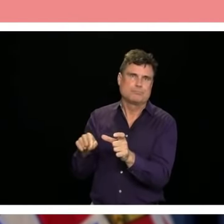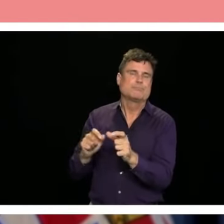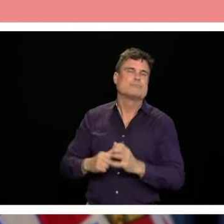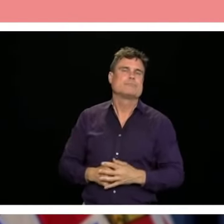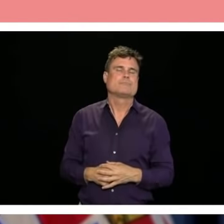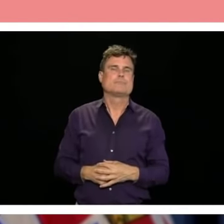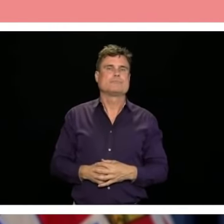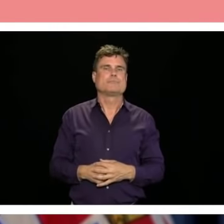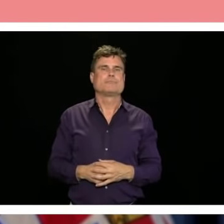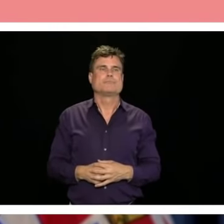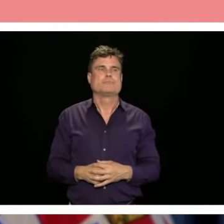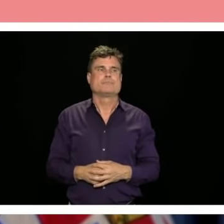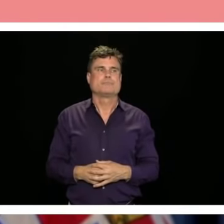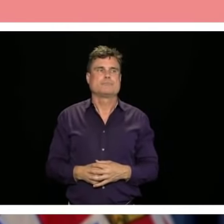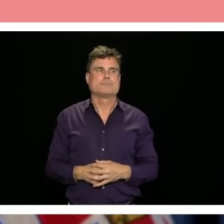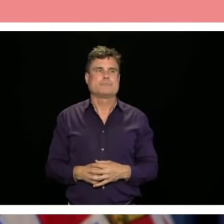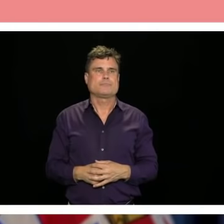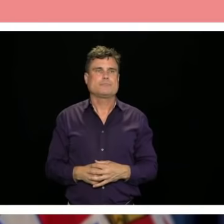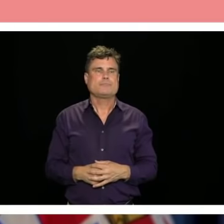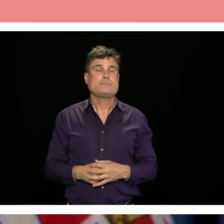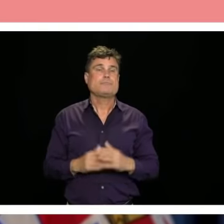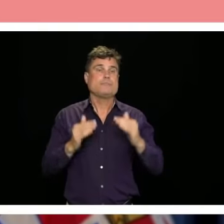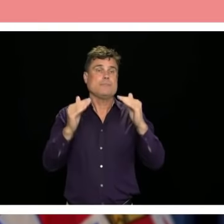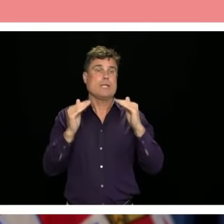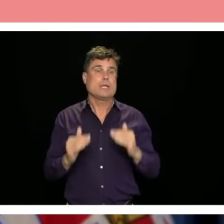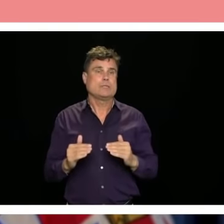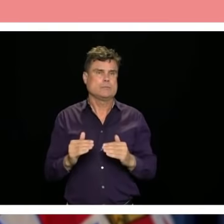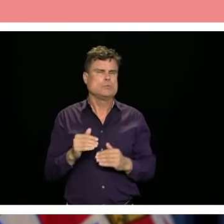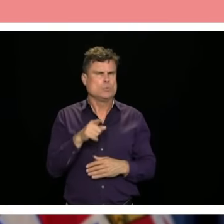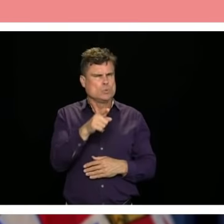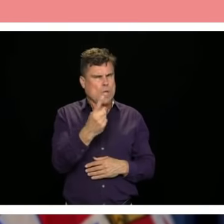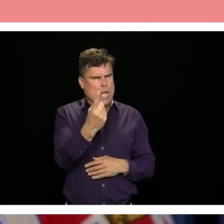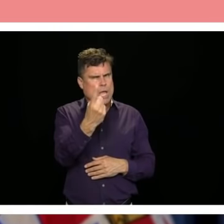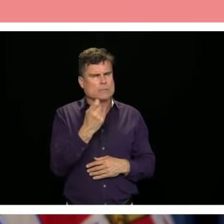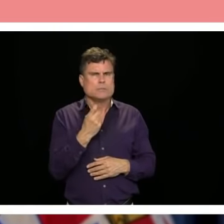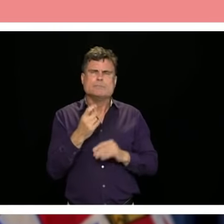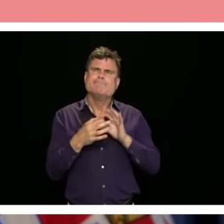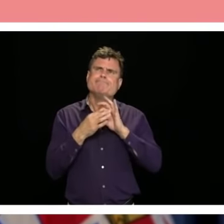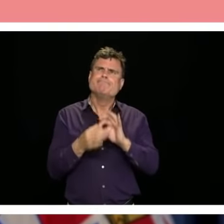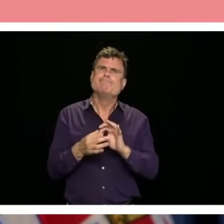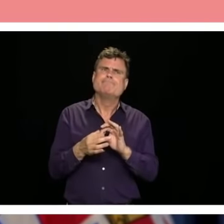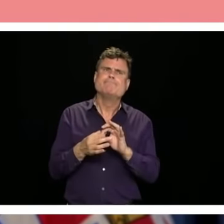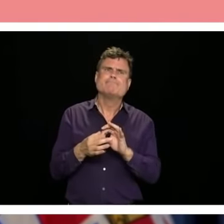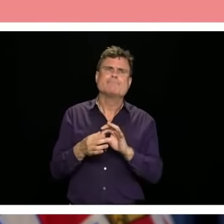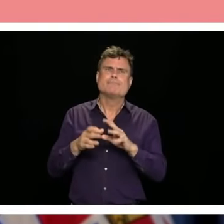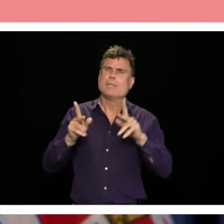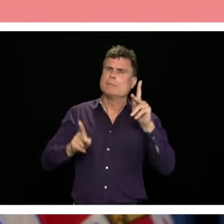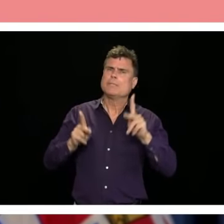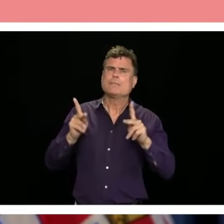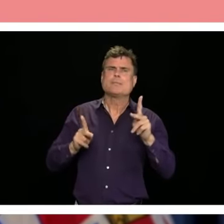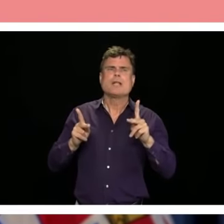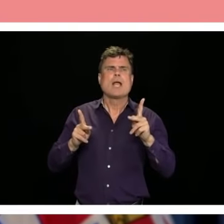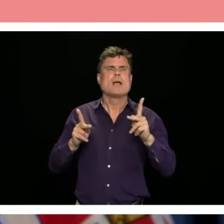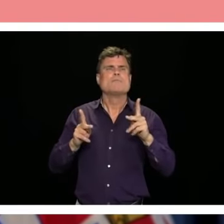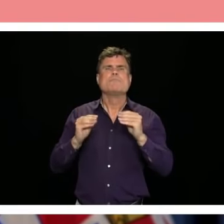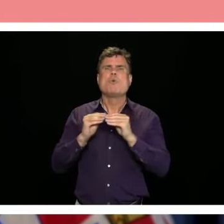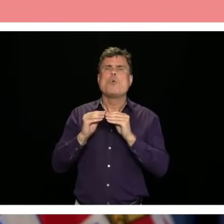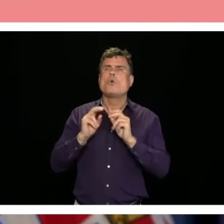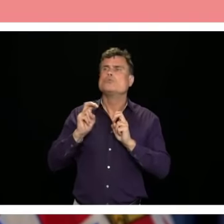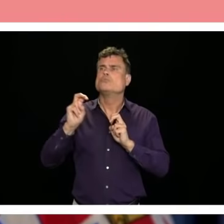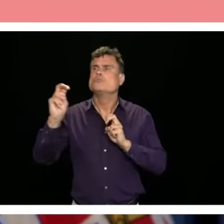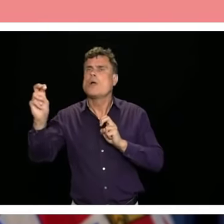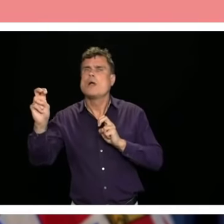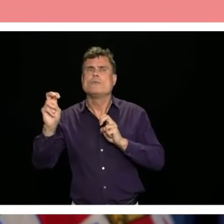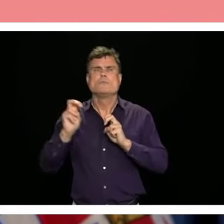was at least at that point it were 6 cases associated with the conference. We didn't know all the details then, so I think we